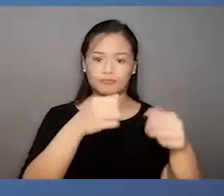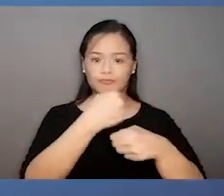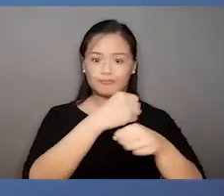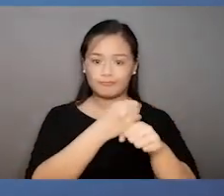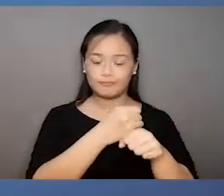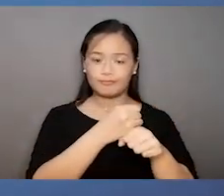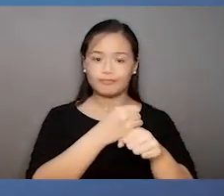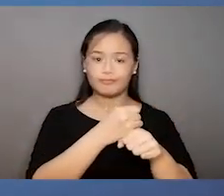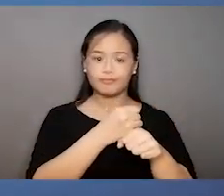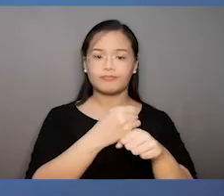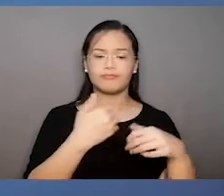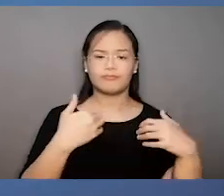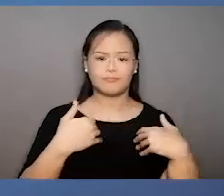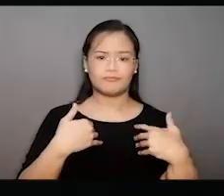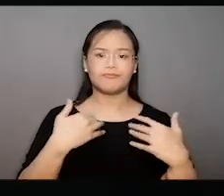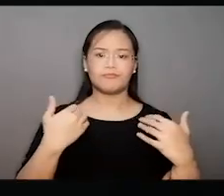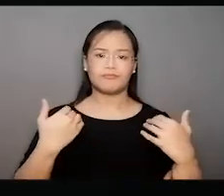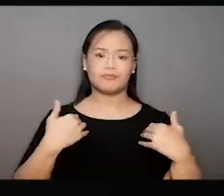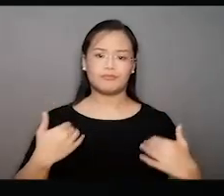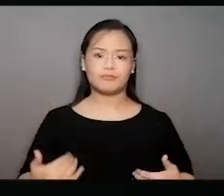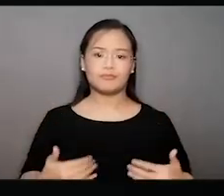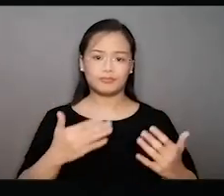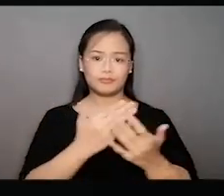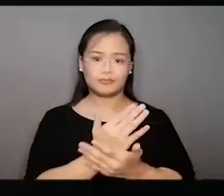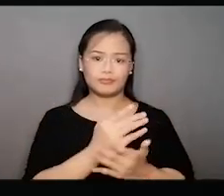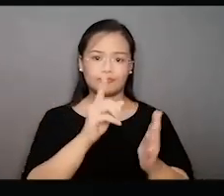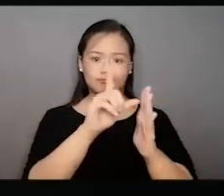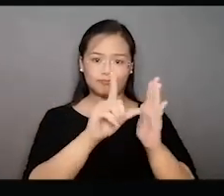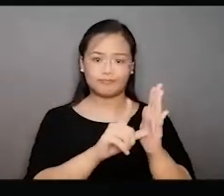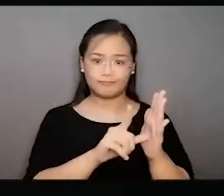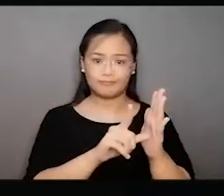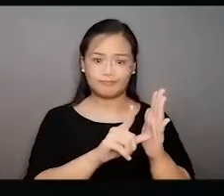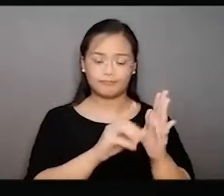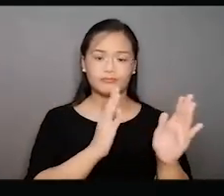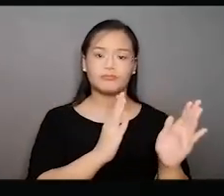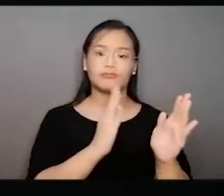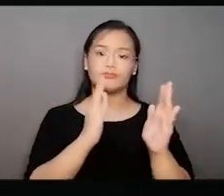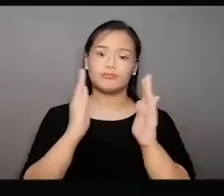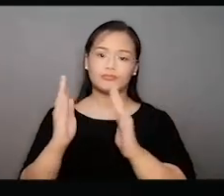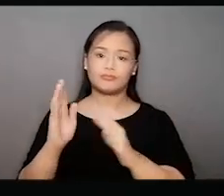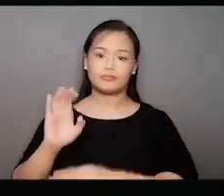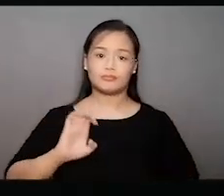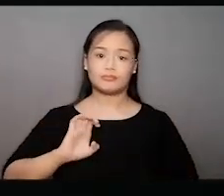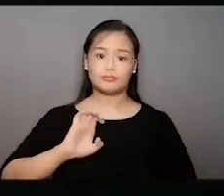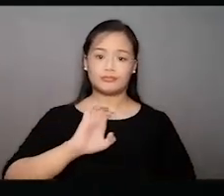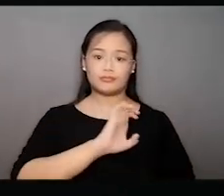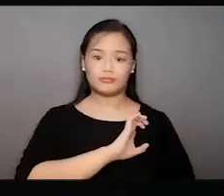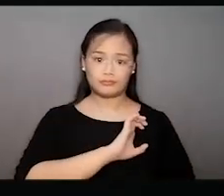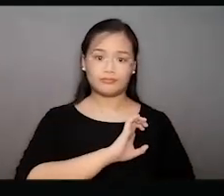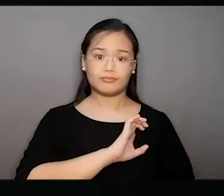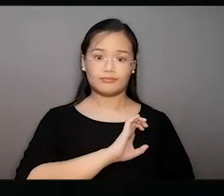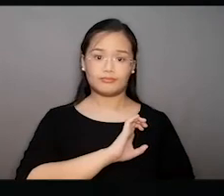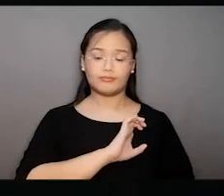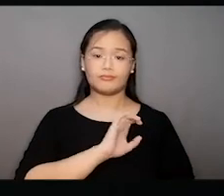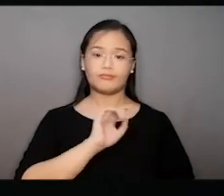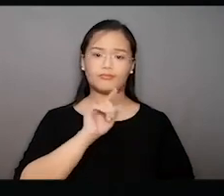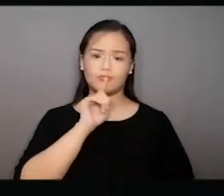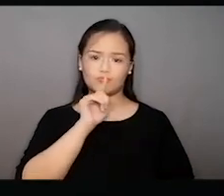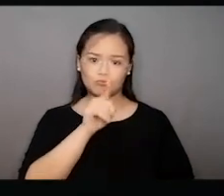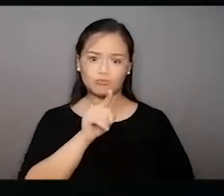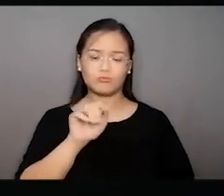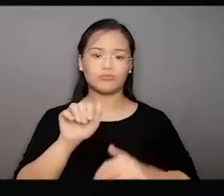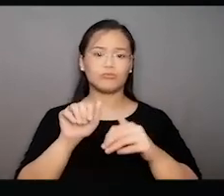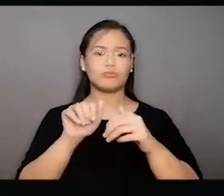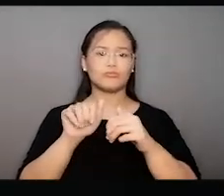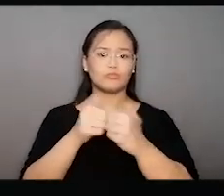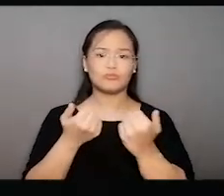human rights legislations. Executive, because it is the executive department which actually enforces the law